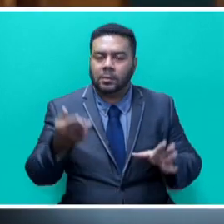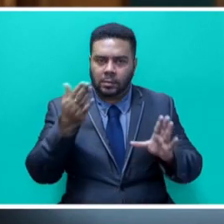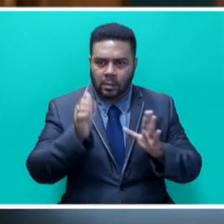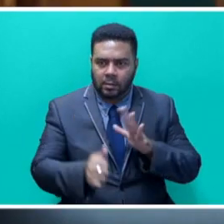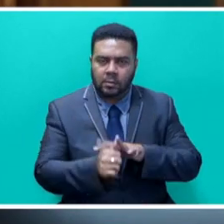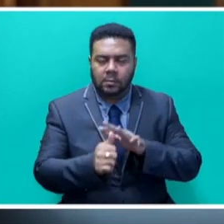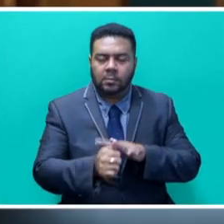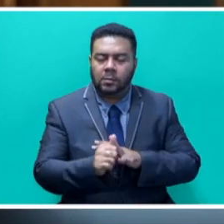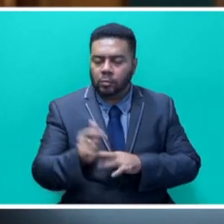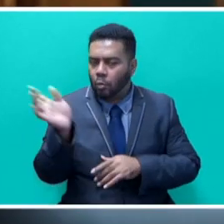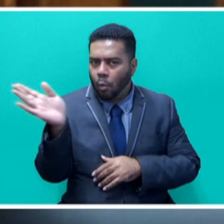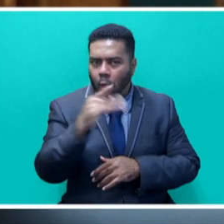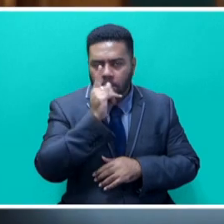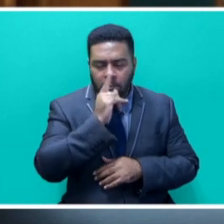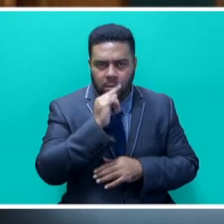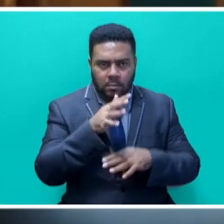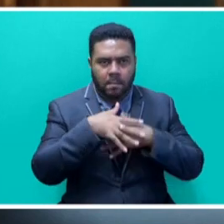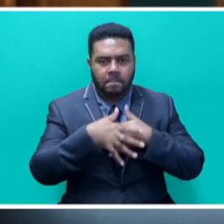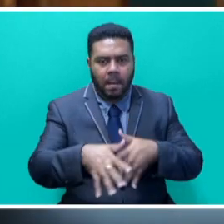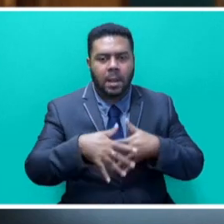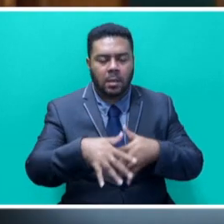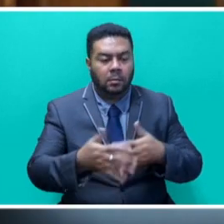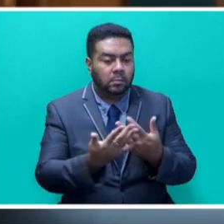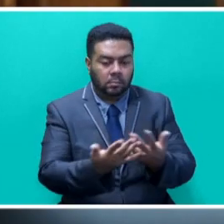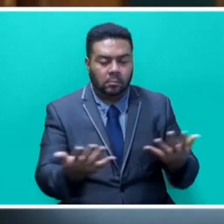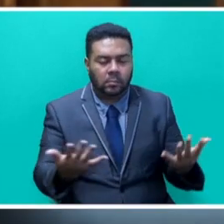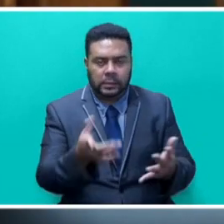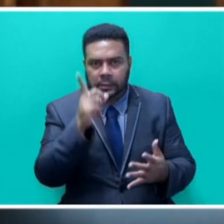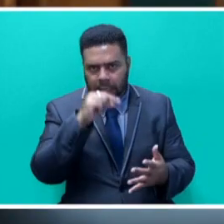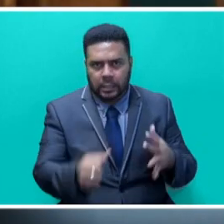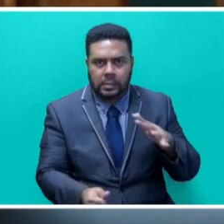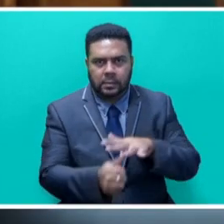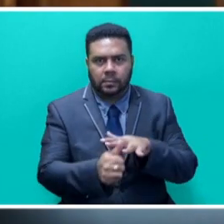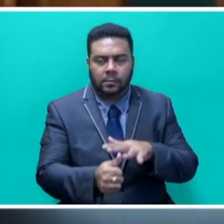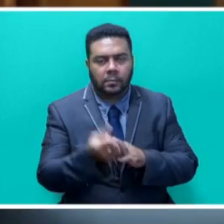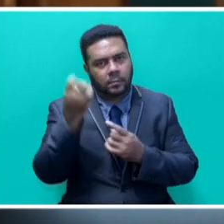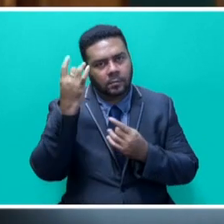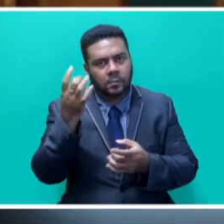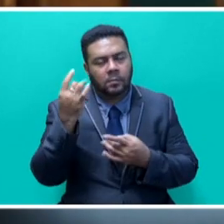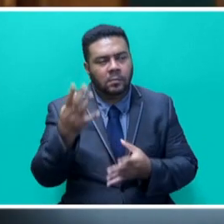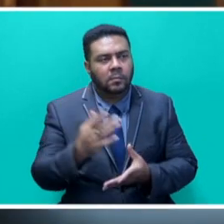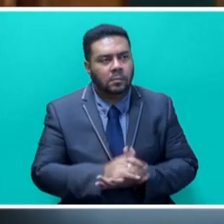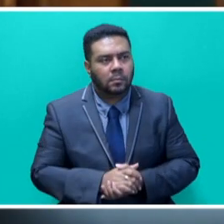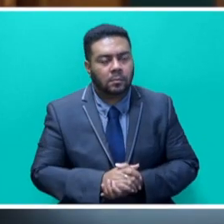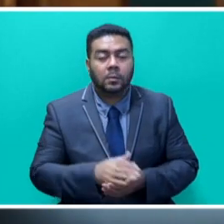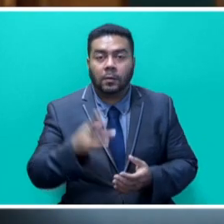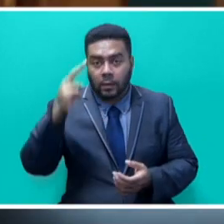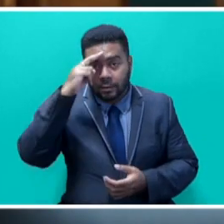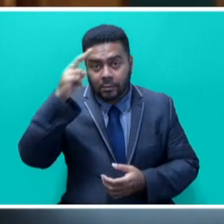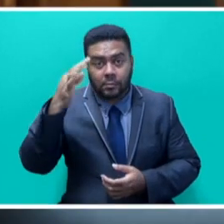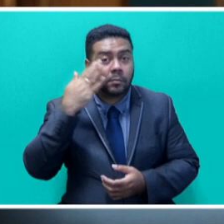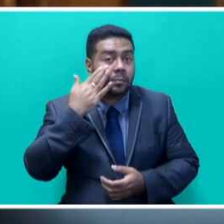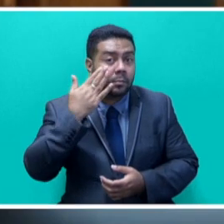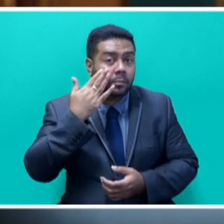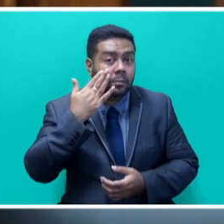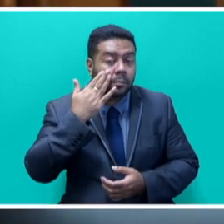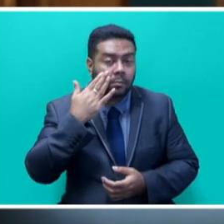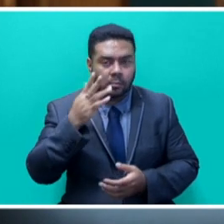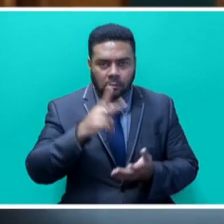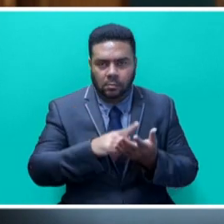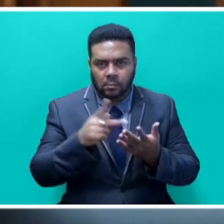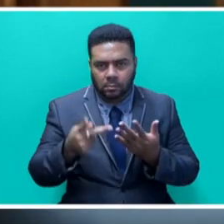to the general public. Preparatory work, Mr. Speaker, also includes a national awareness campaign to ensure